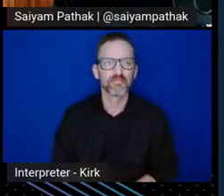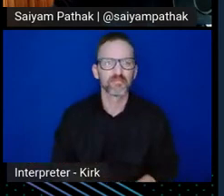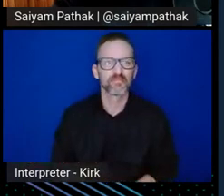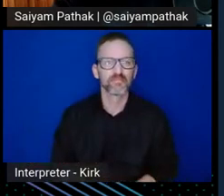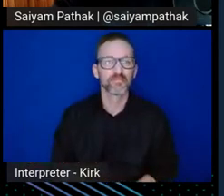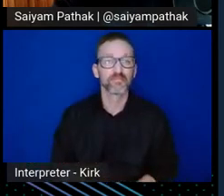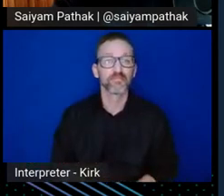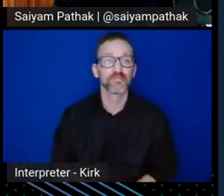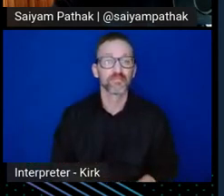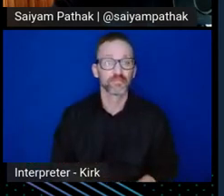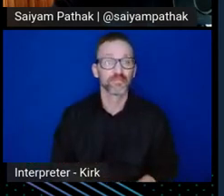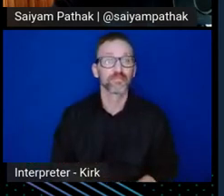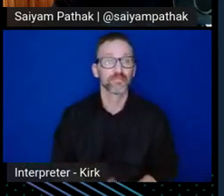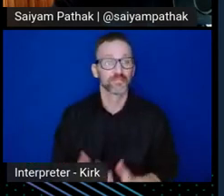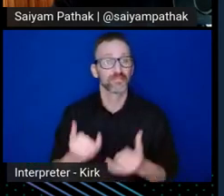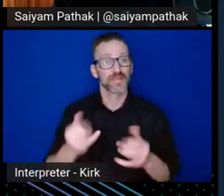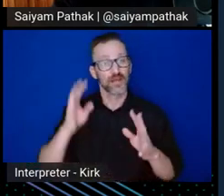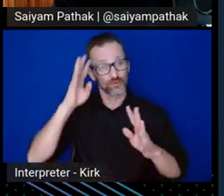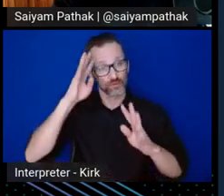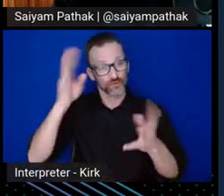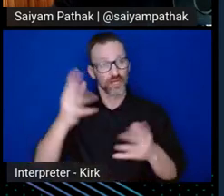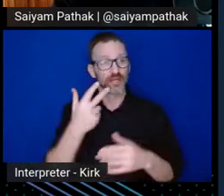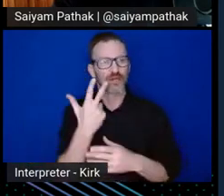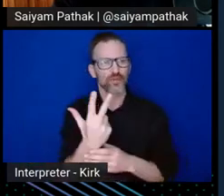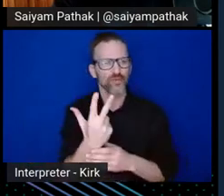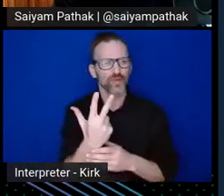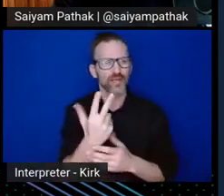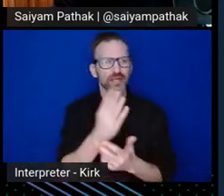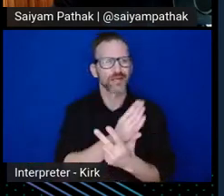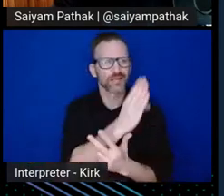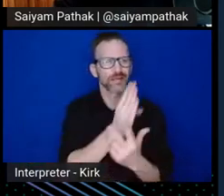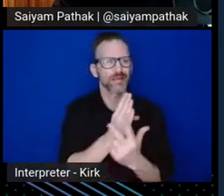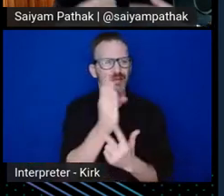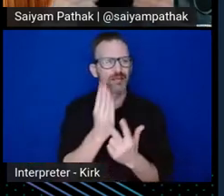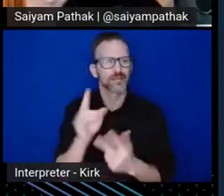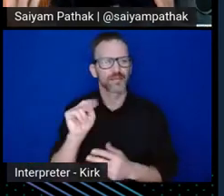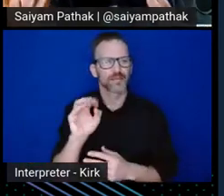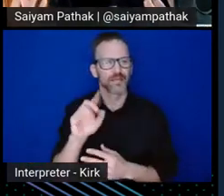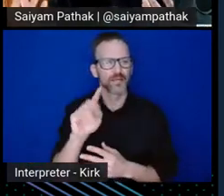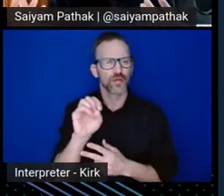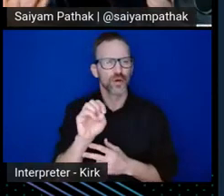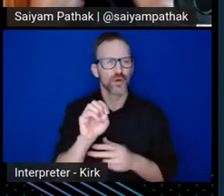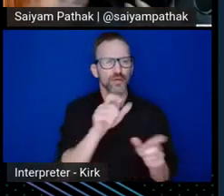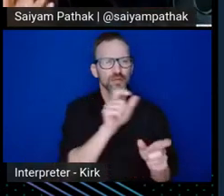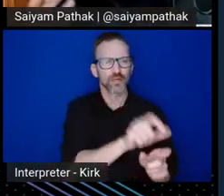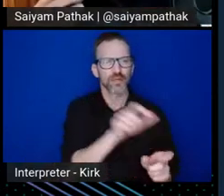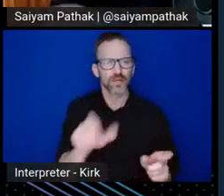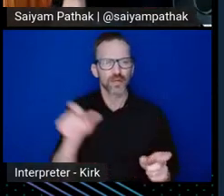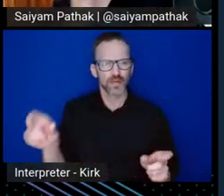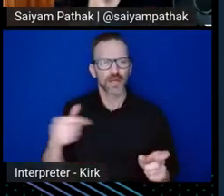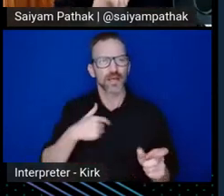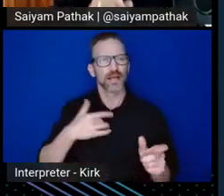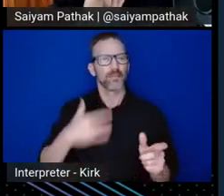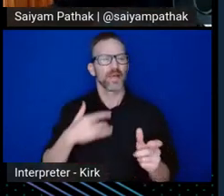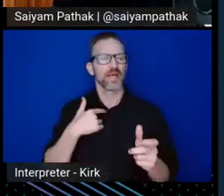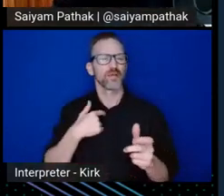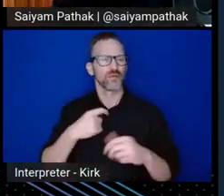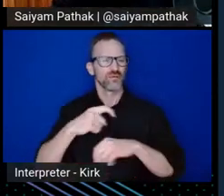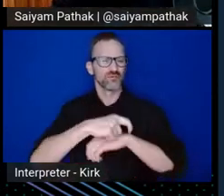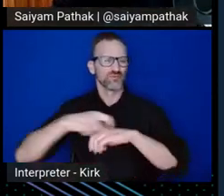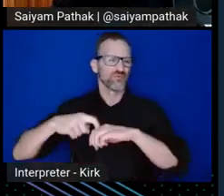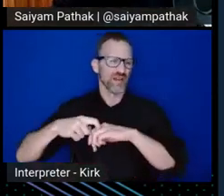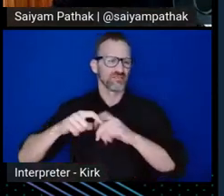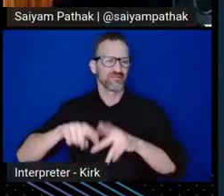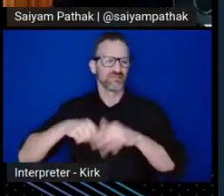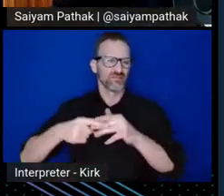now. So it is basically creating a 3-node cluster. Why I'm using Civo, I'll do like everything from scratch. So everything is happening from scratch. But what I can show